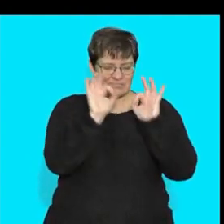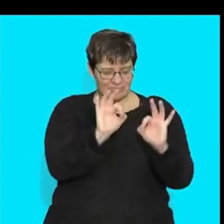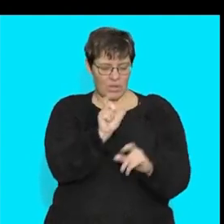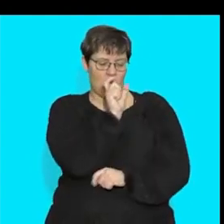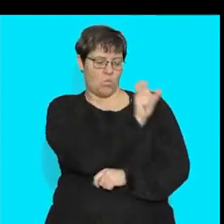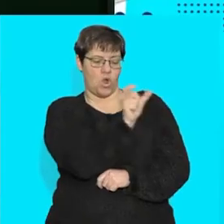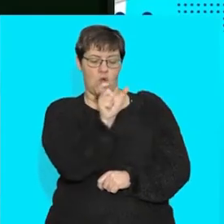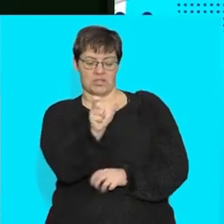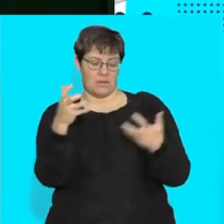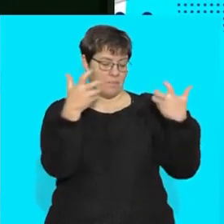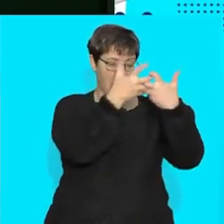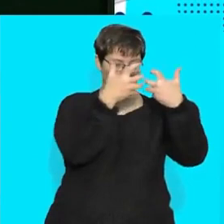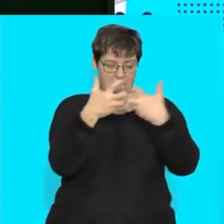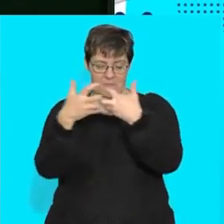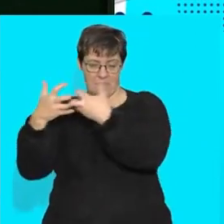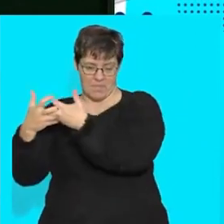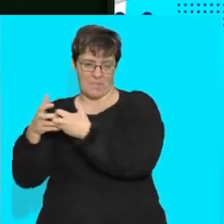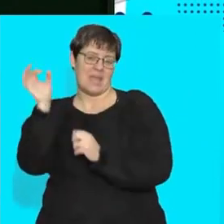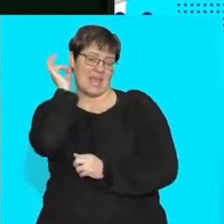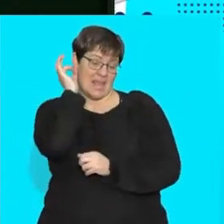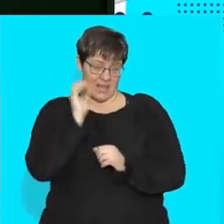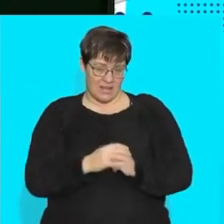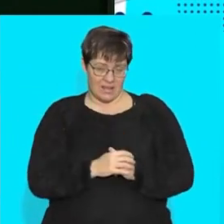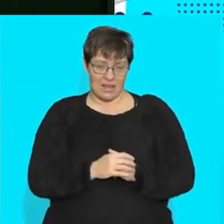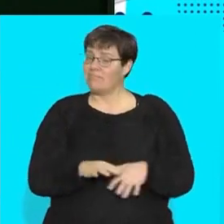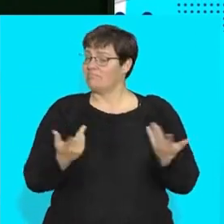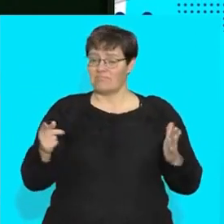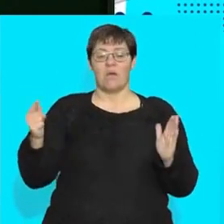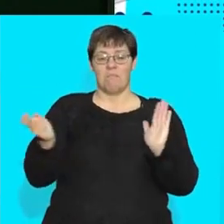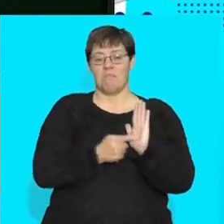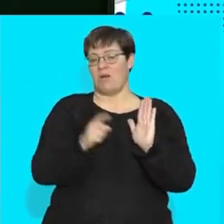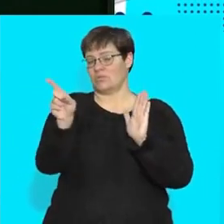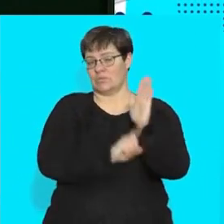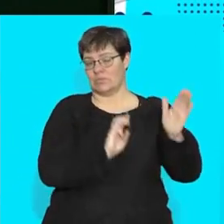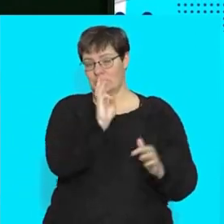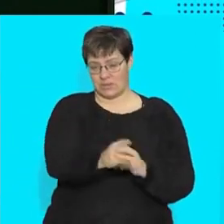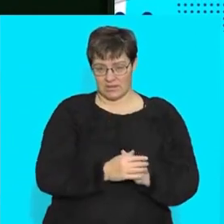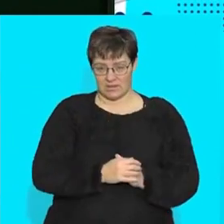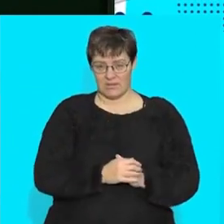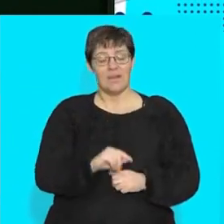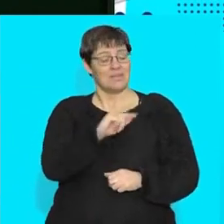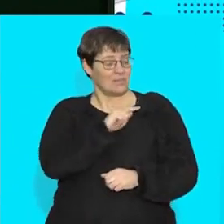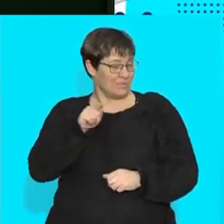correct terms for the correct part of the ear, or else you will lose marks.